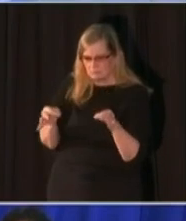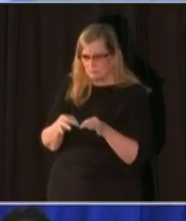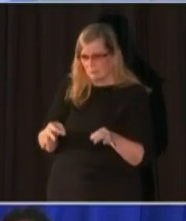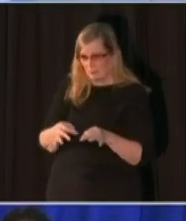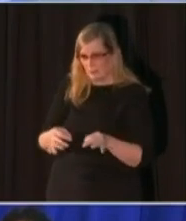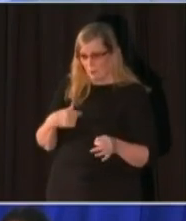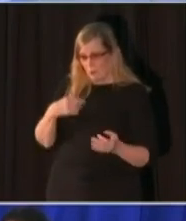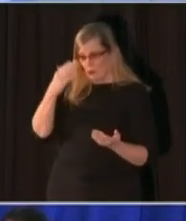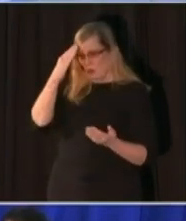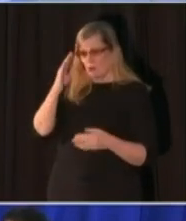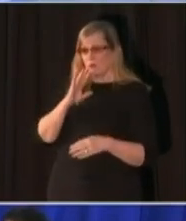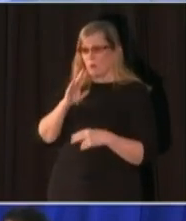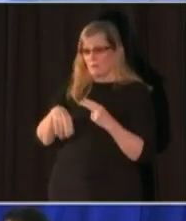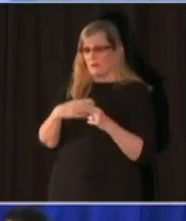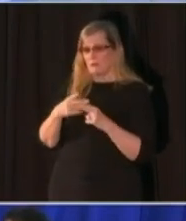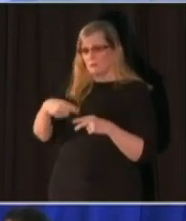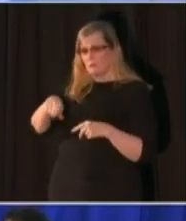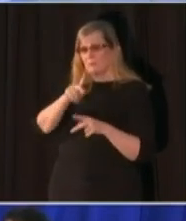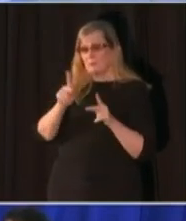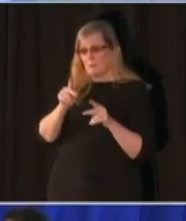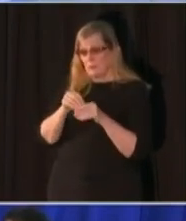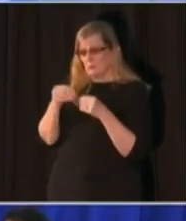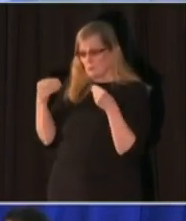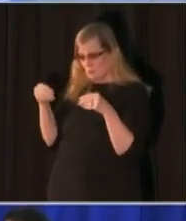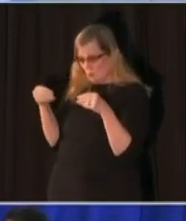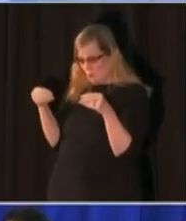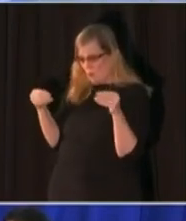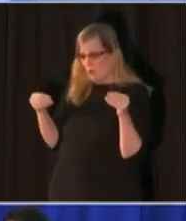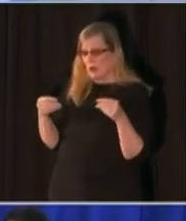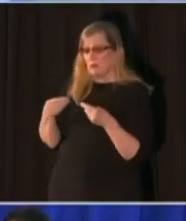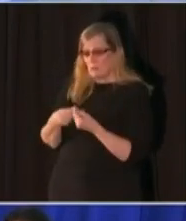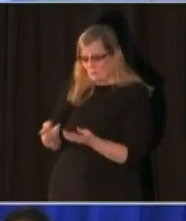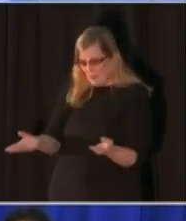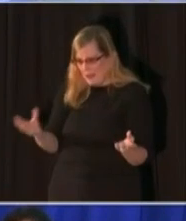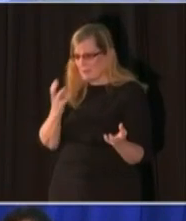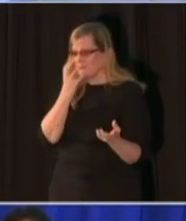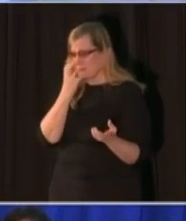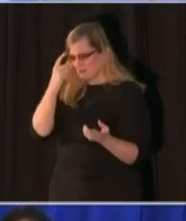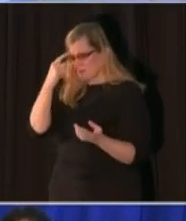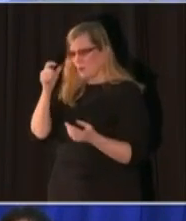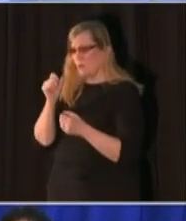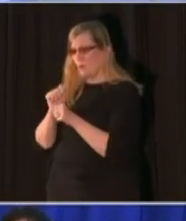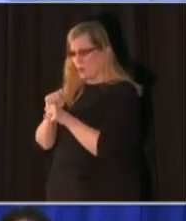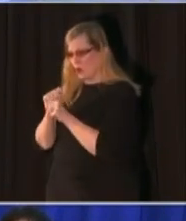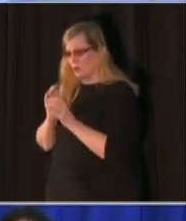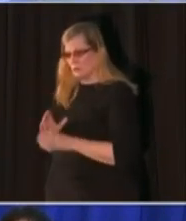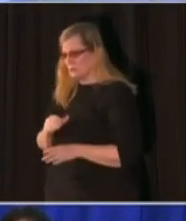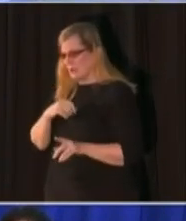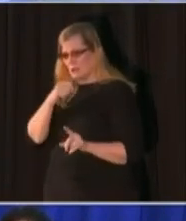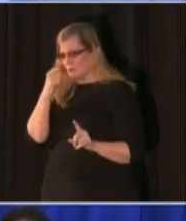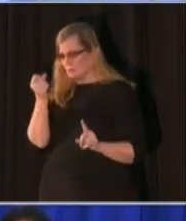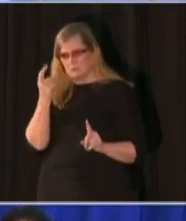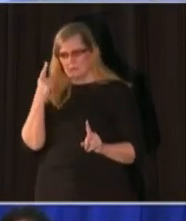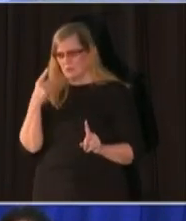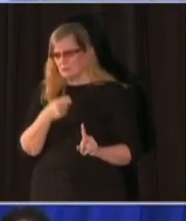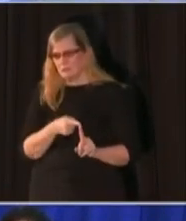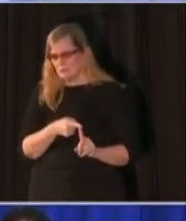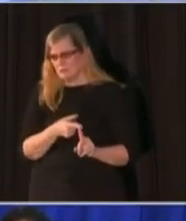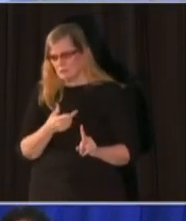providers that they're working to provide those masks, certainly for their workers. But I don't understand. I think a lot of customers are going